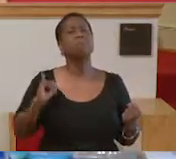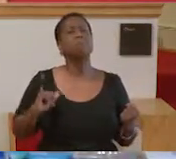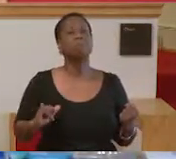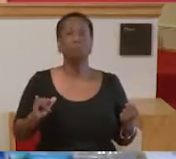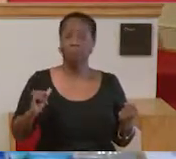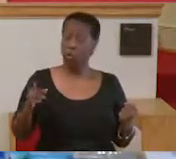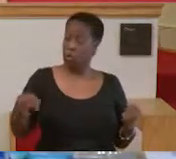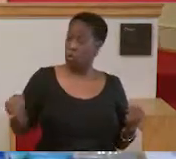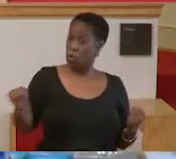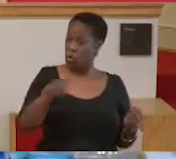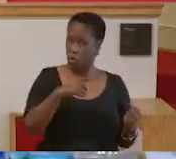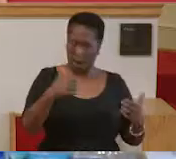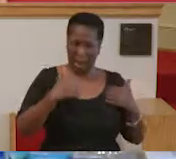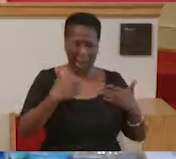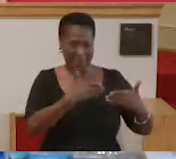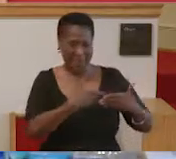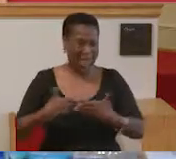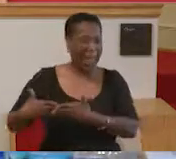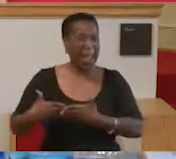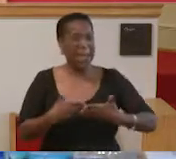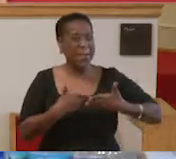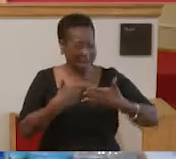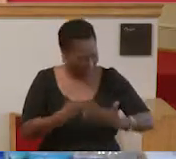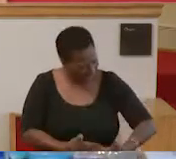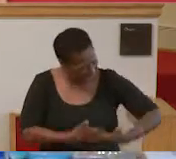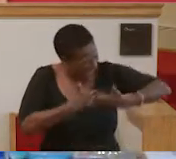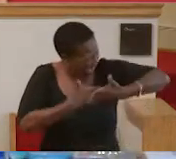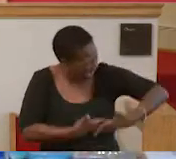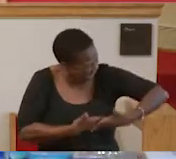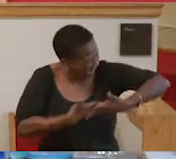when you held that baby in your arms and